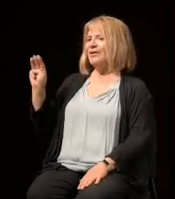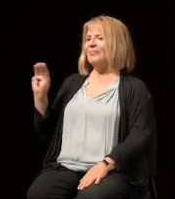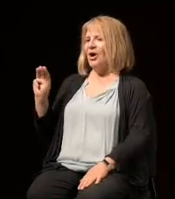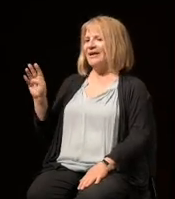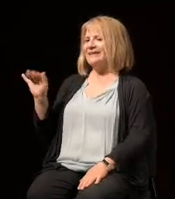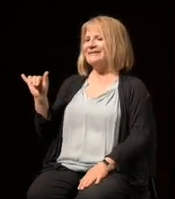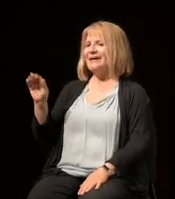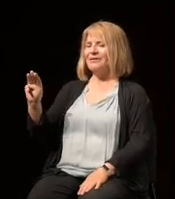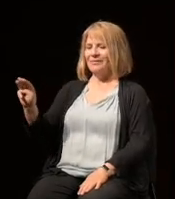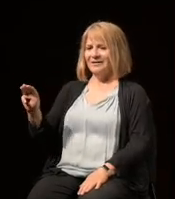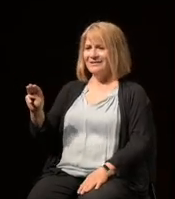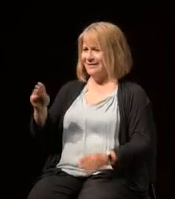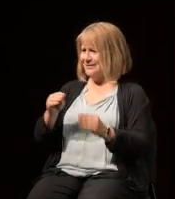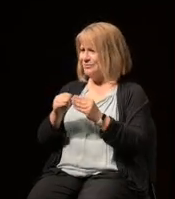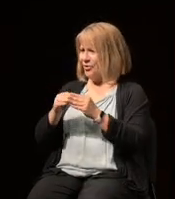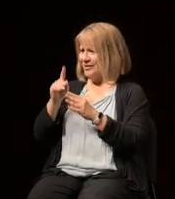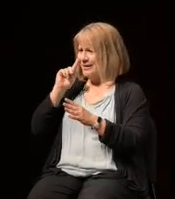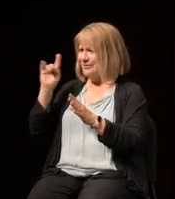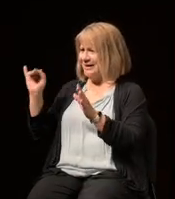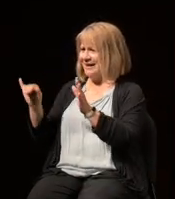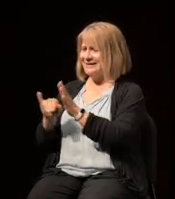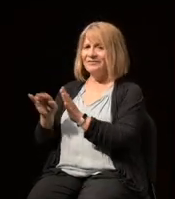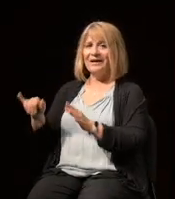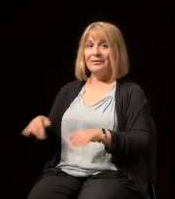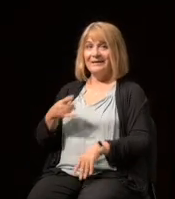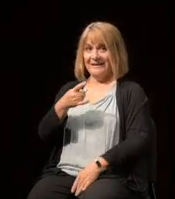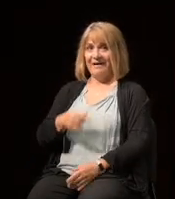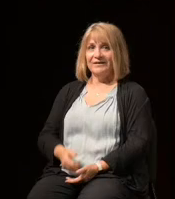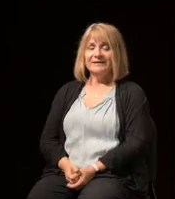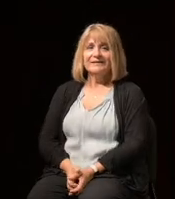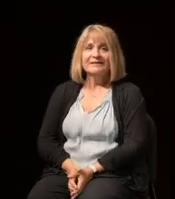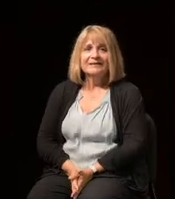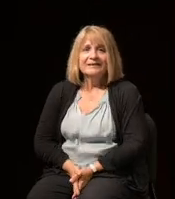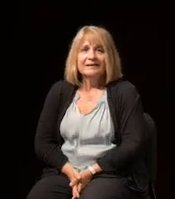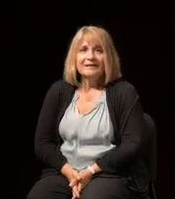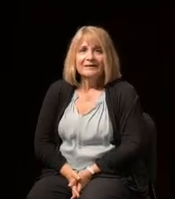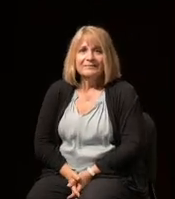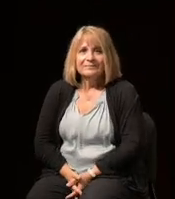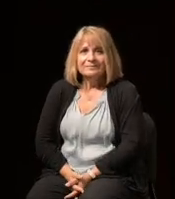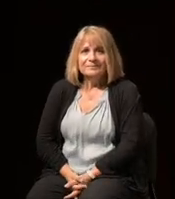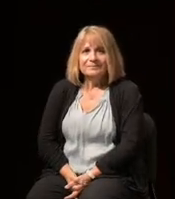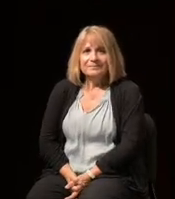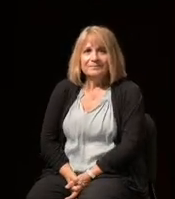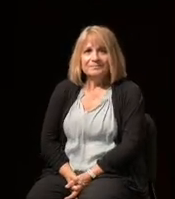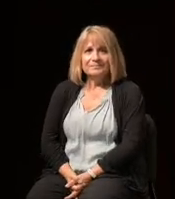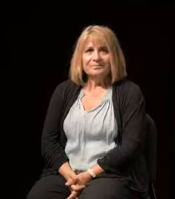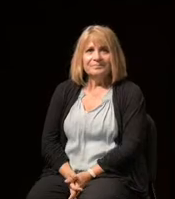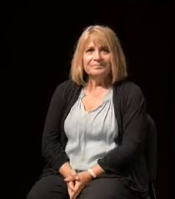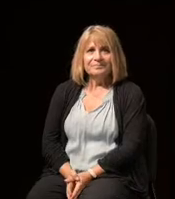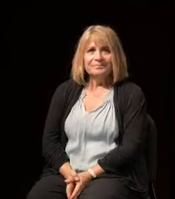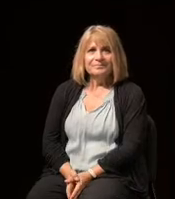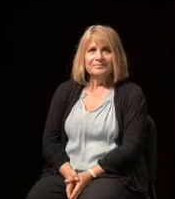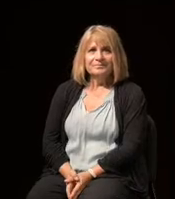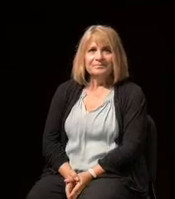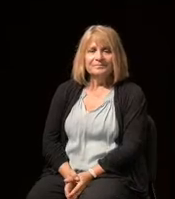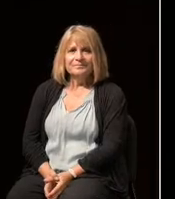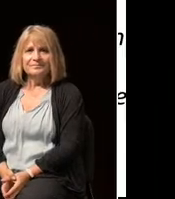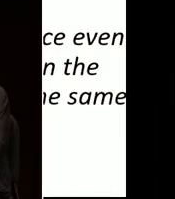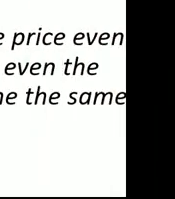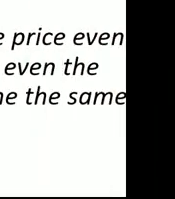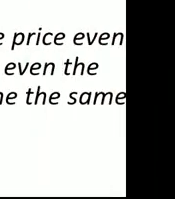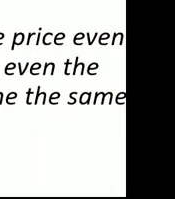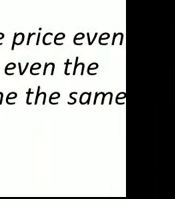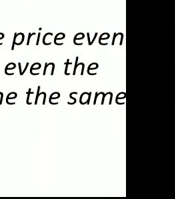that you get to really identify with. Gavin says, I said, did you go to Cuesta College? He said, no, because I got good